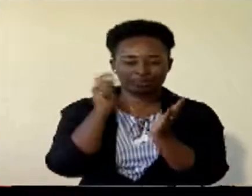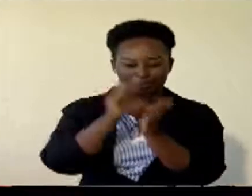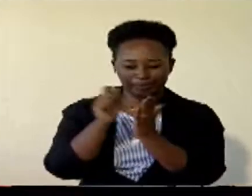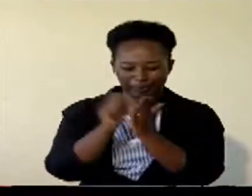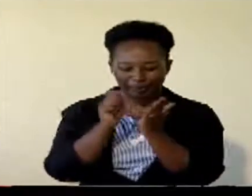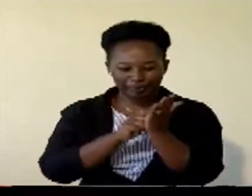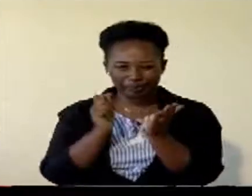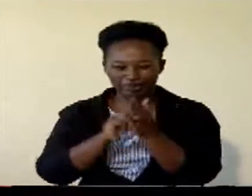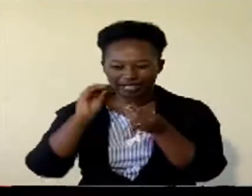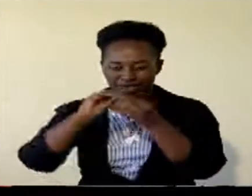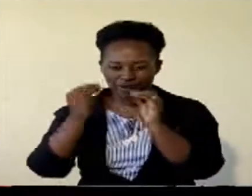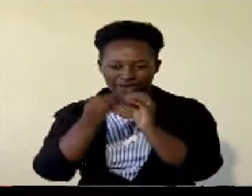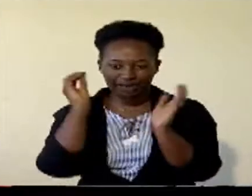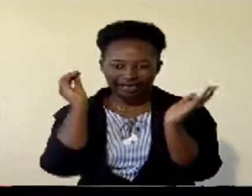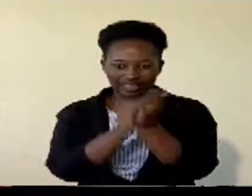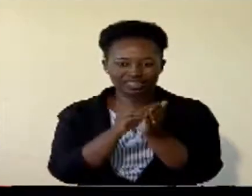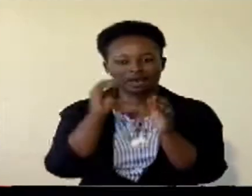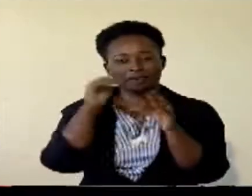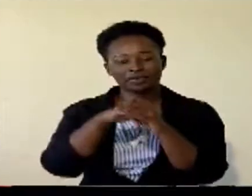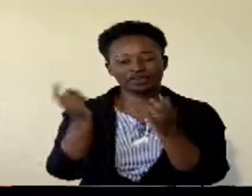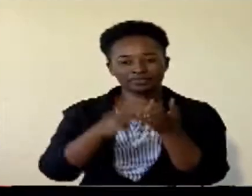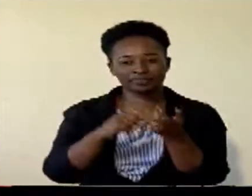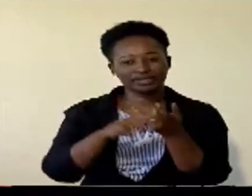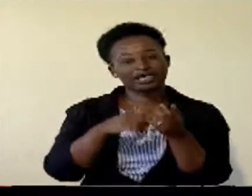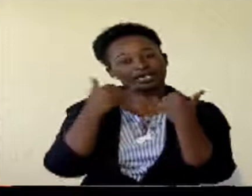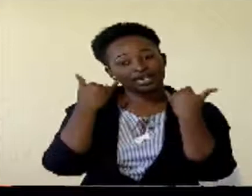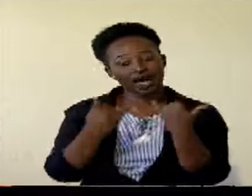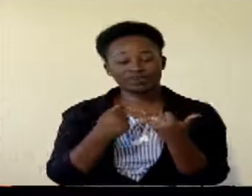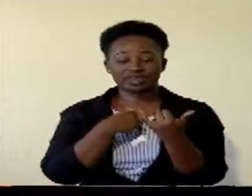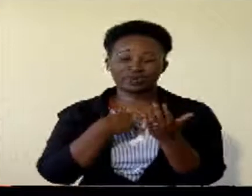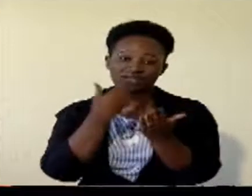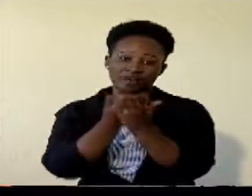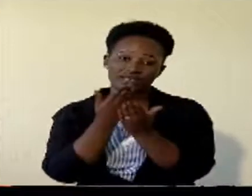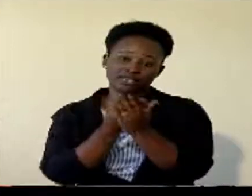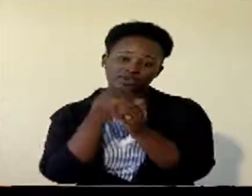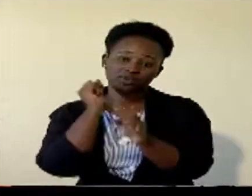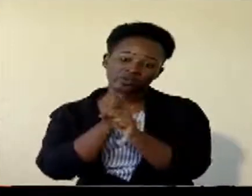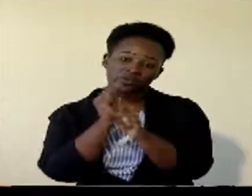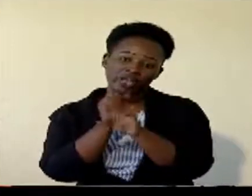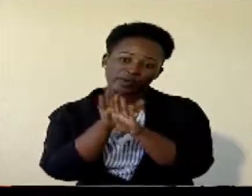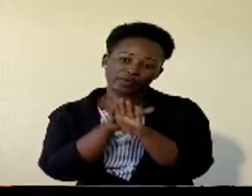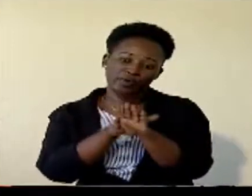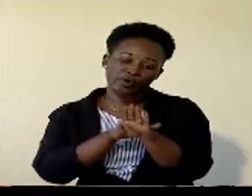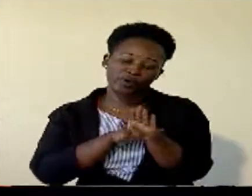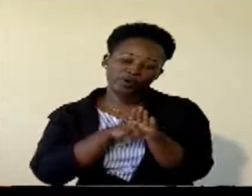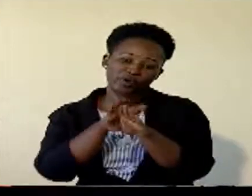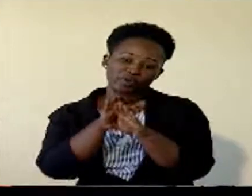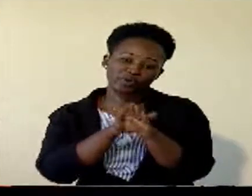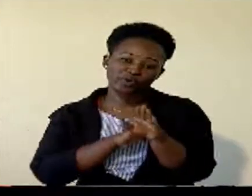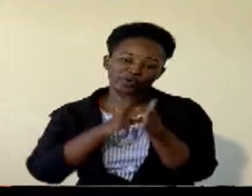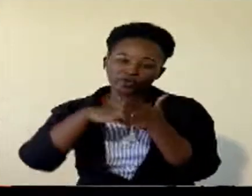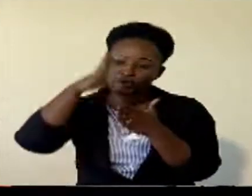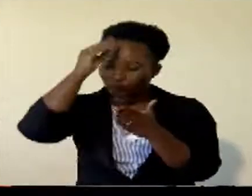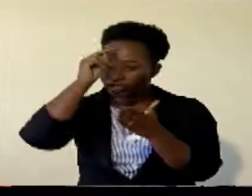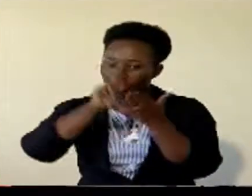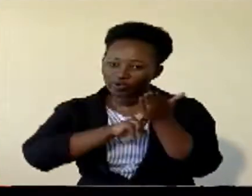a calculator. So I want us to move slowly during these 30 minutes so that we can rectify